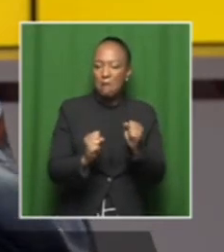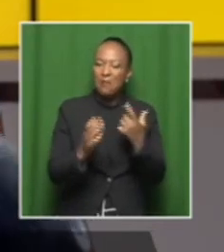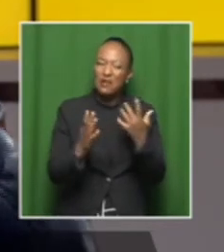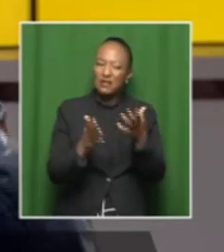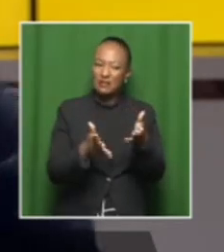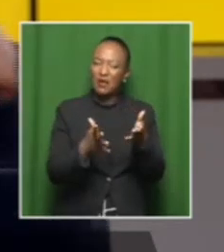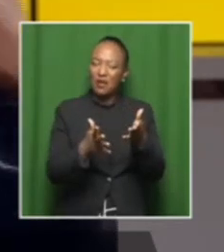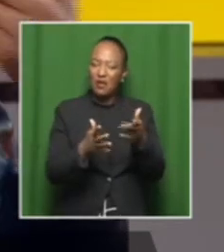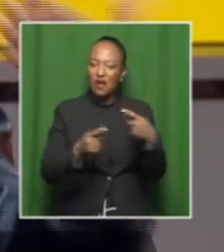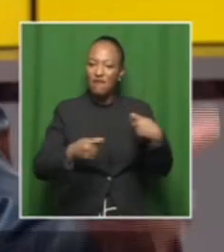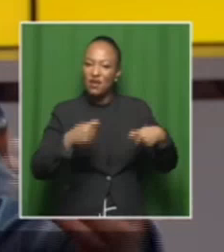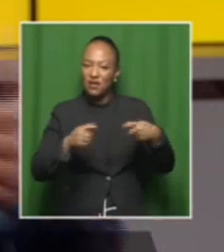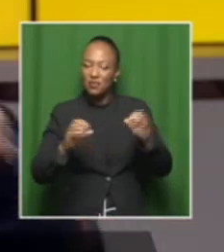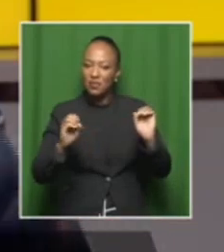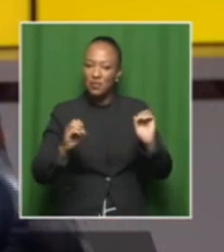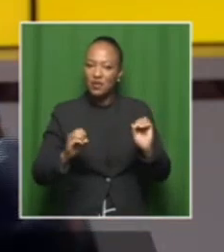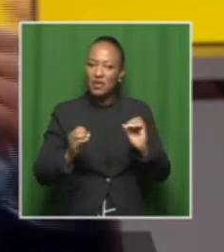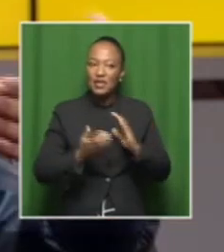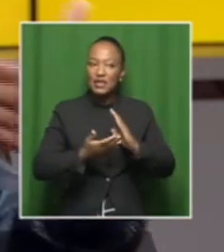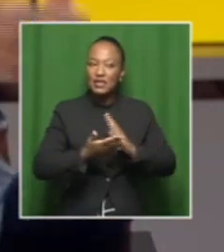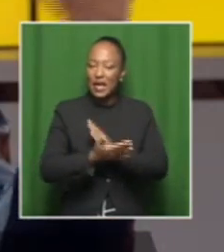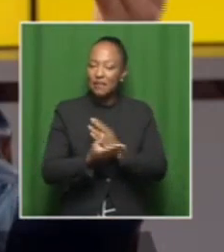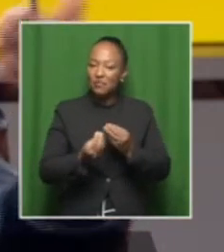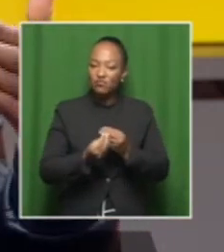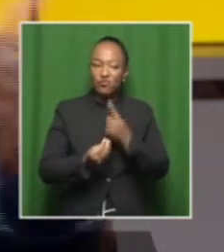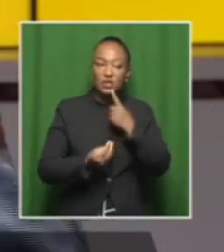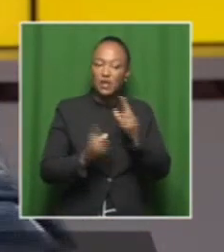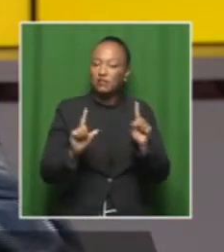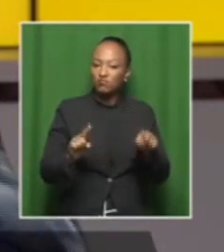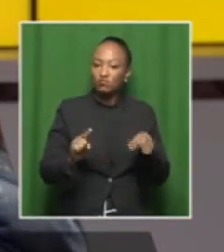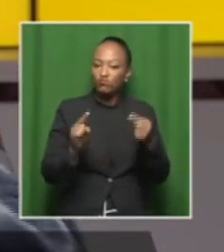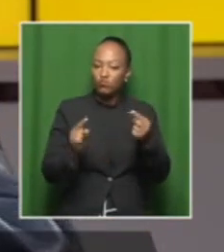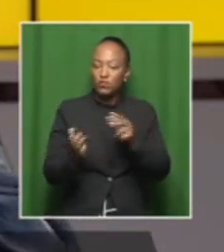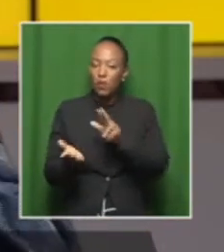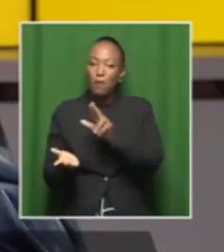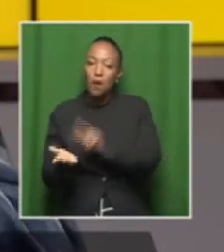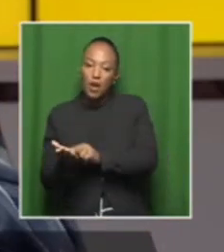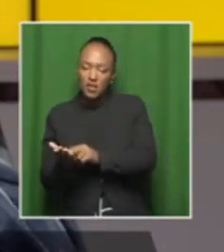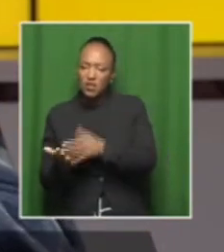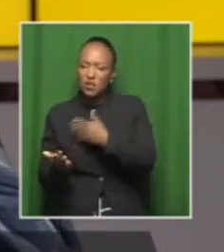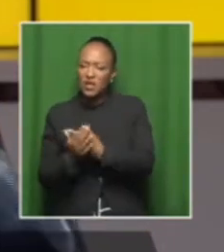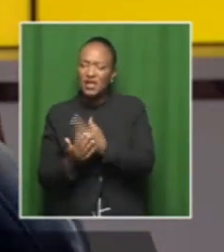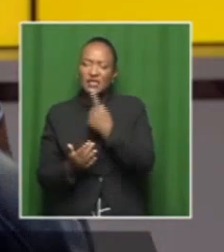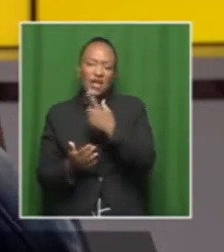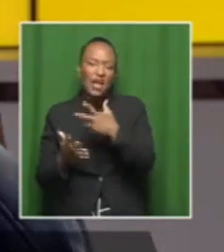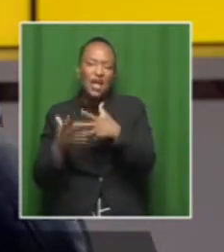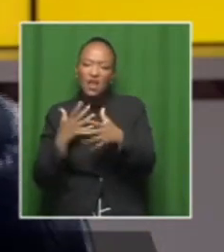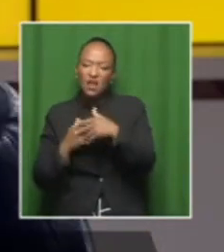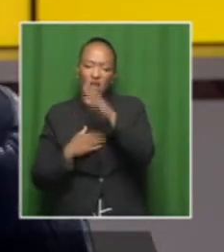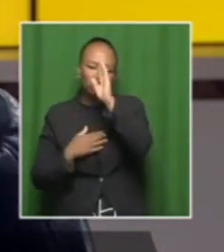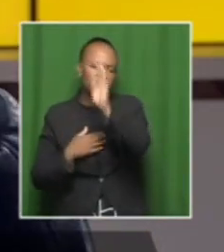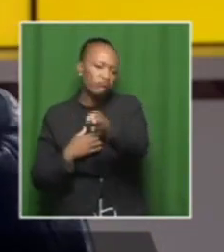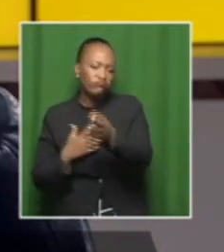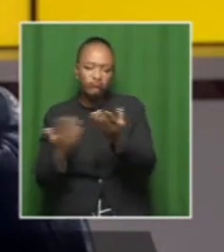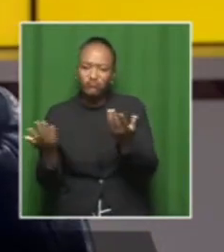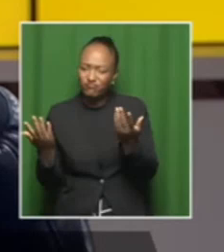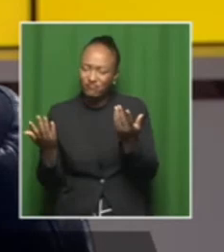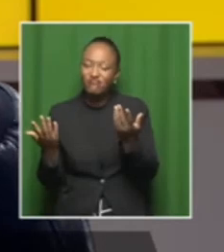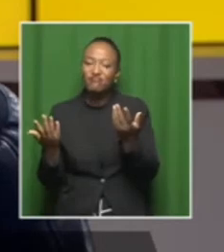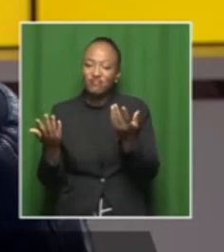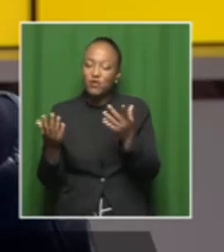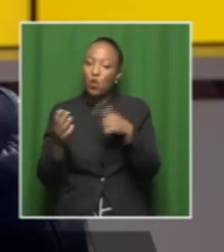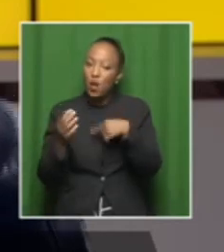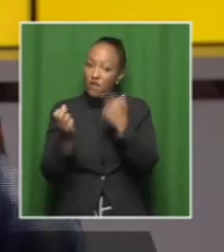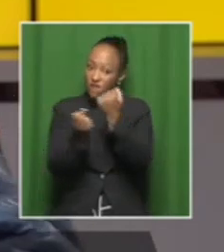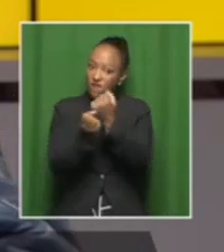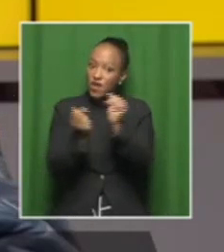because there's certain things you cannot say in TV because of laws and everything, but in podcast you say anything and you're so blunt. That freedom has given it a lot